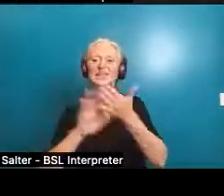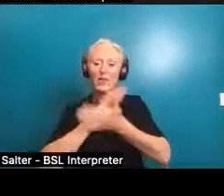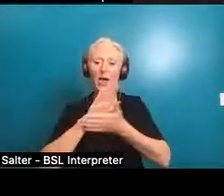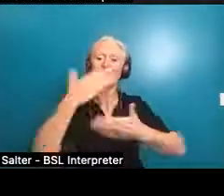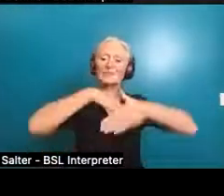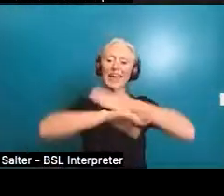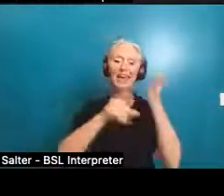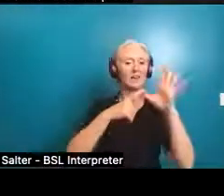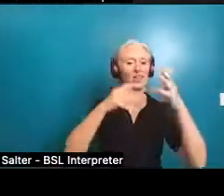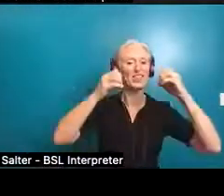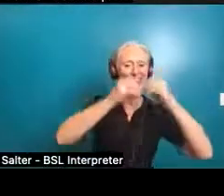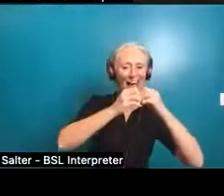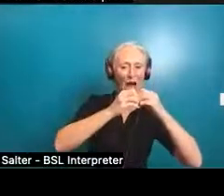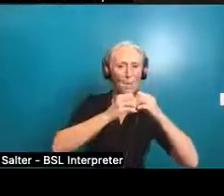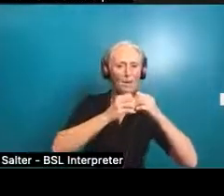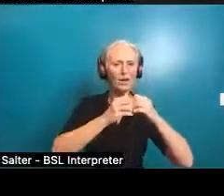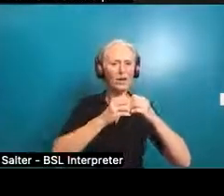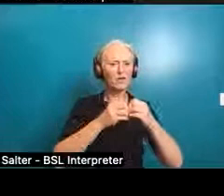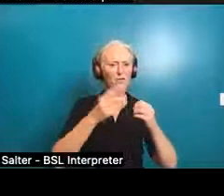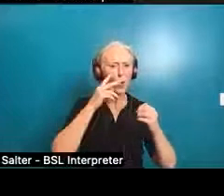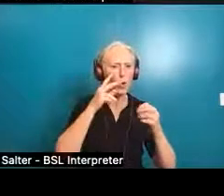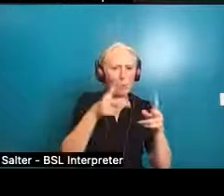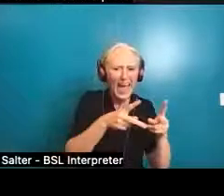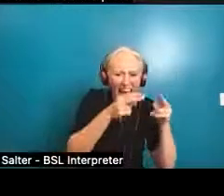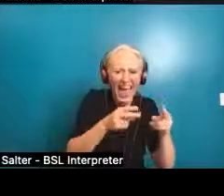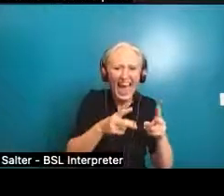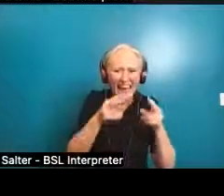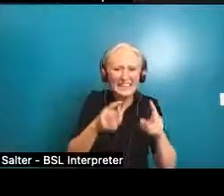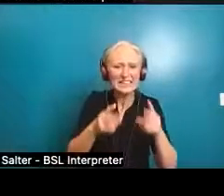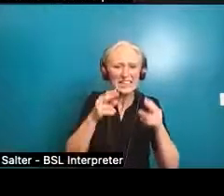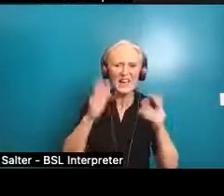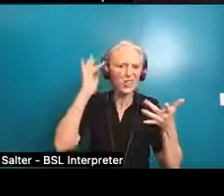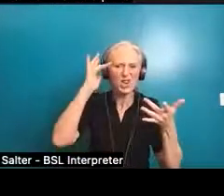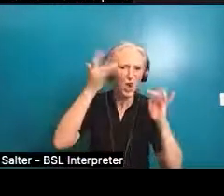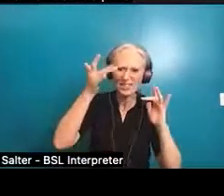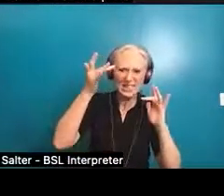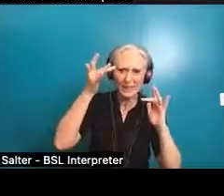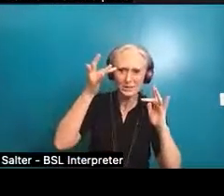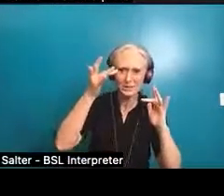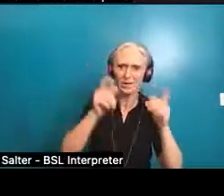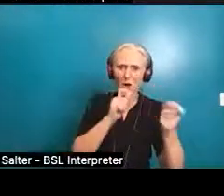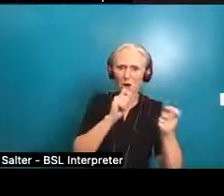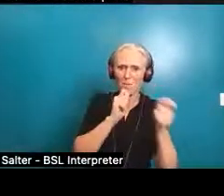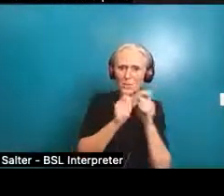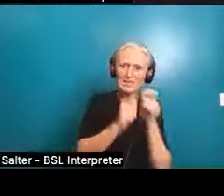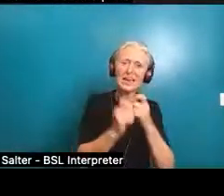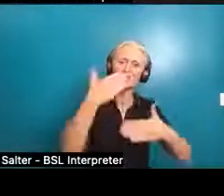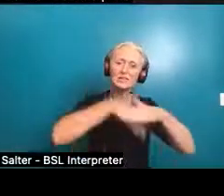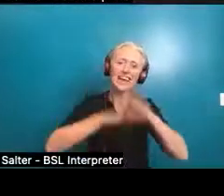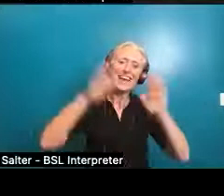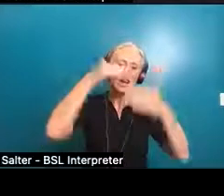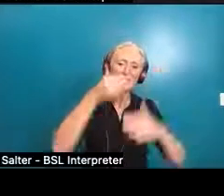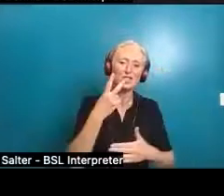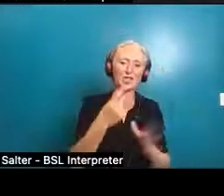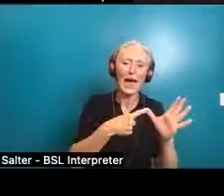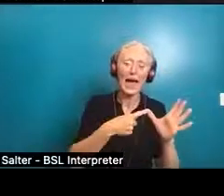editing premature stop codons, the nonsense mutations in USH2A. There are no clinical